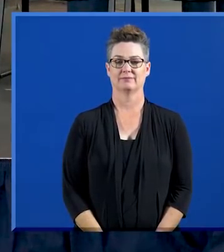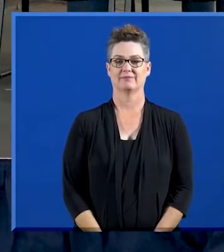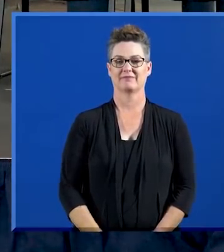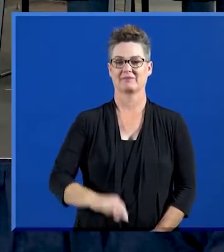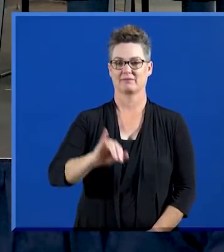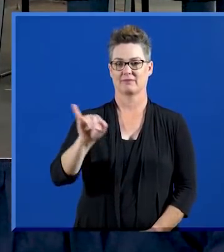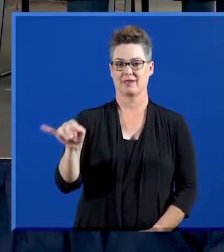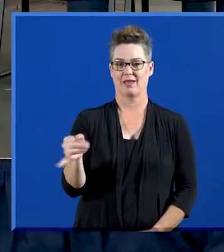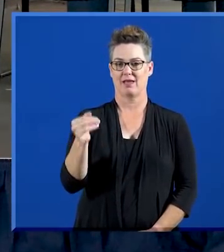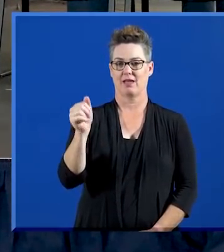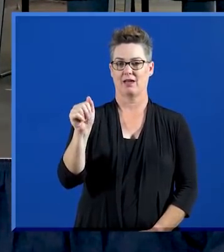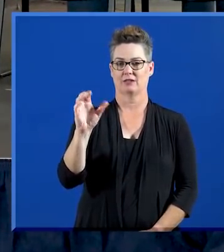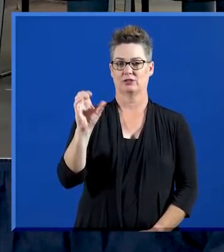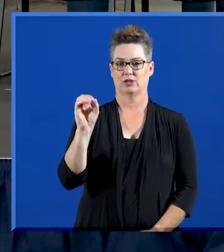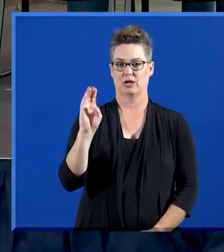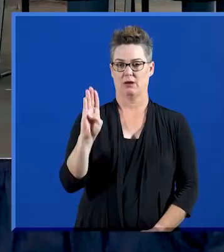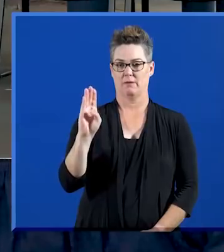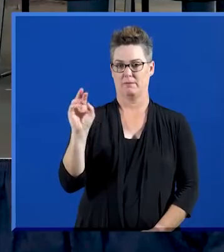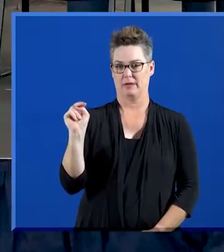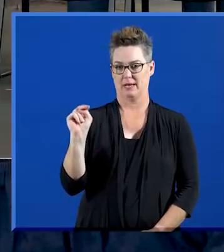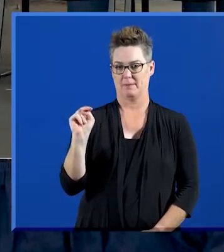Jacob Neiman.